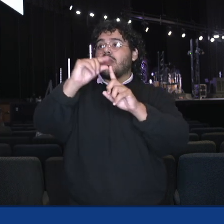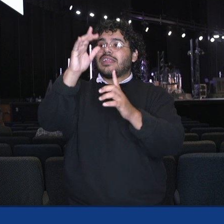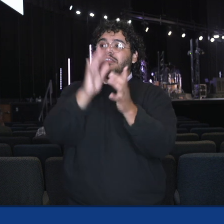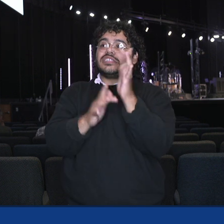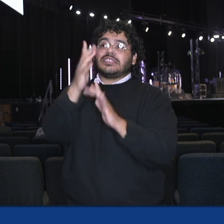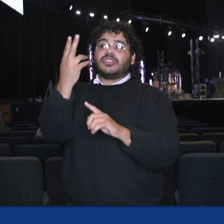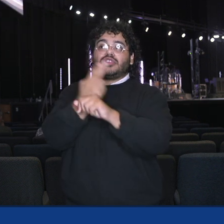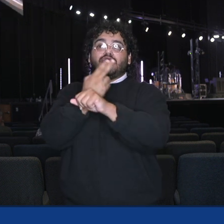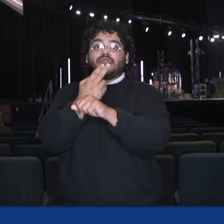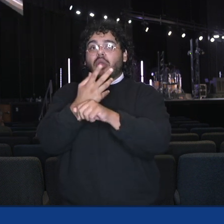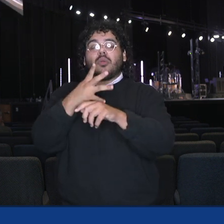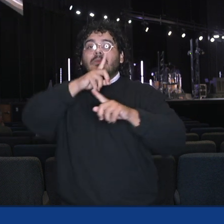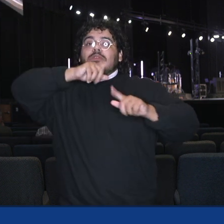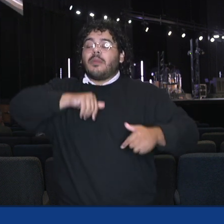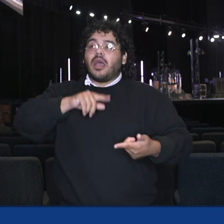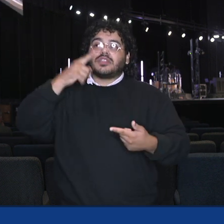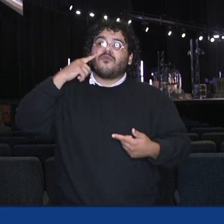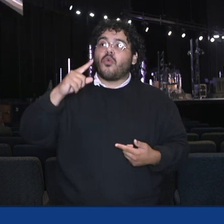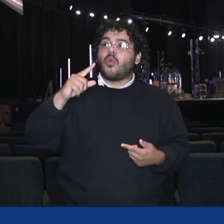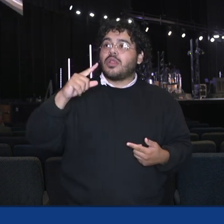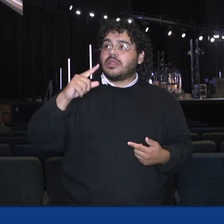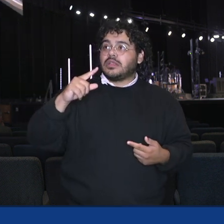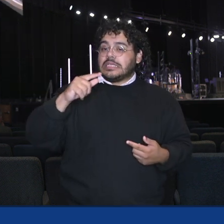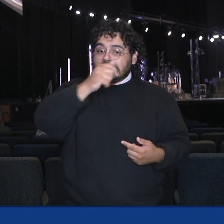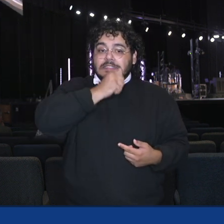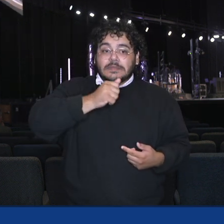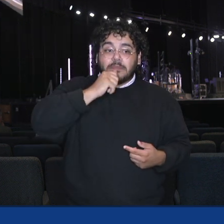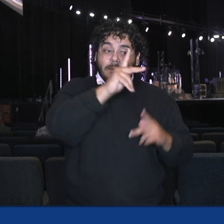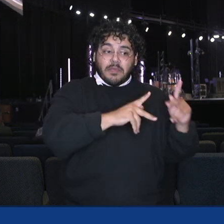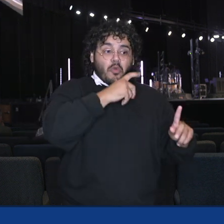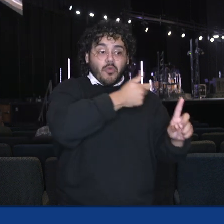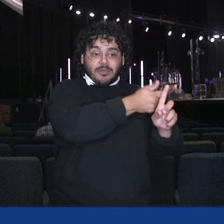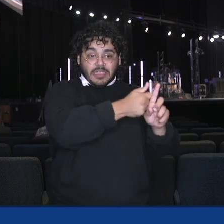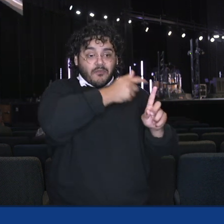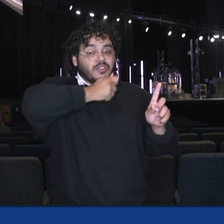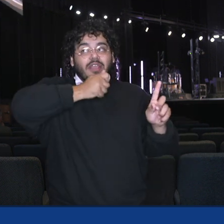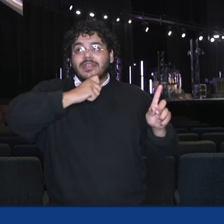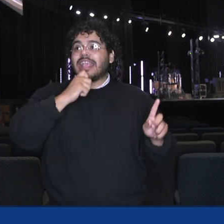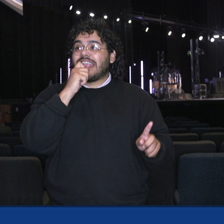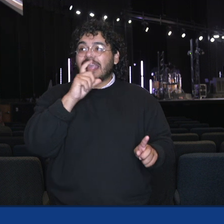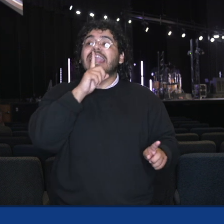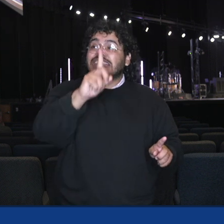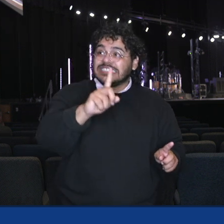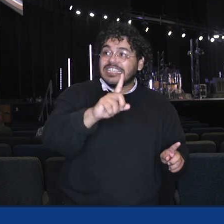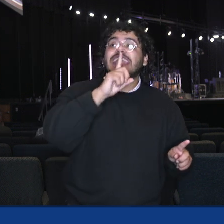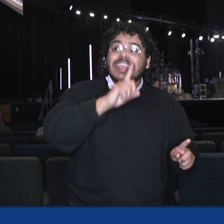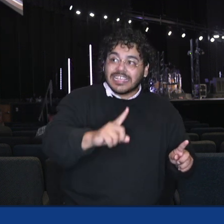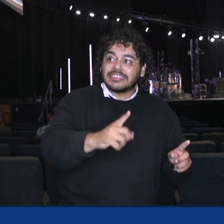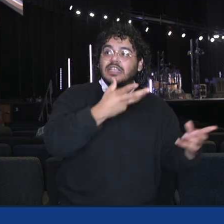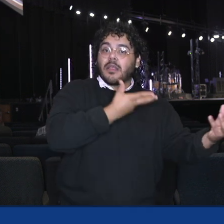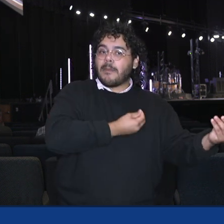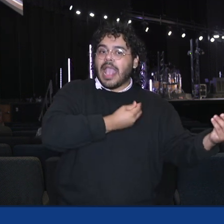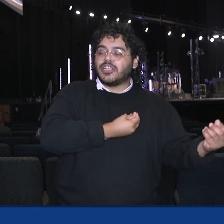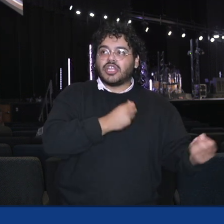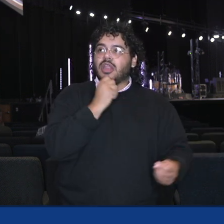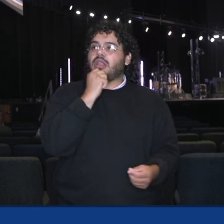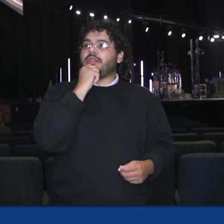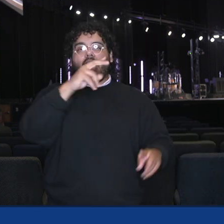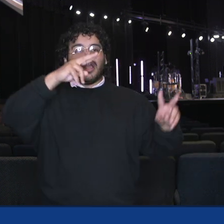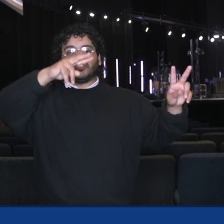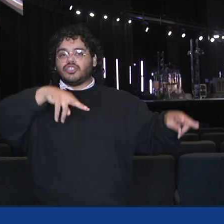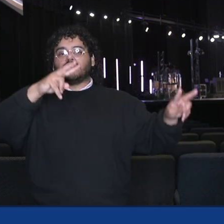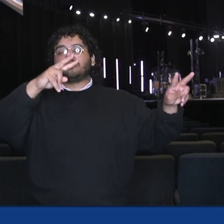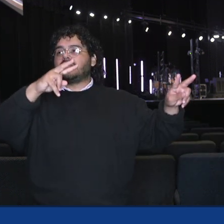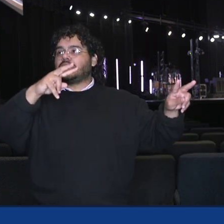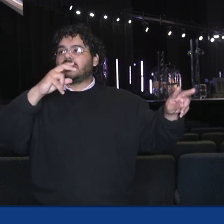is compassion. It's not judgment. It's not intensity. It's